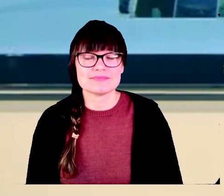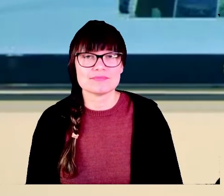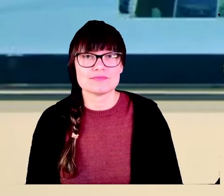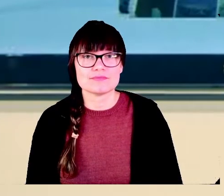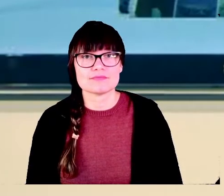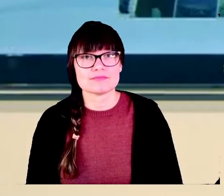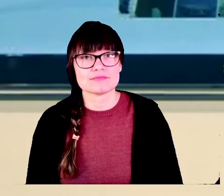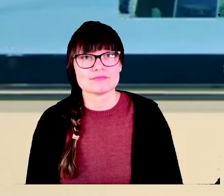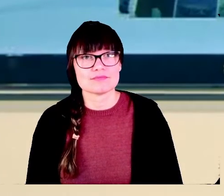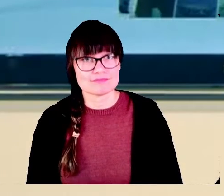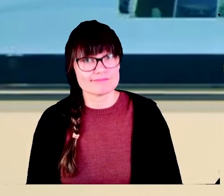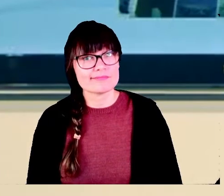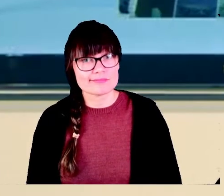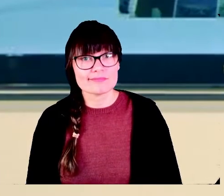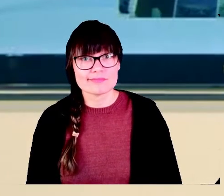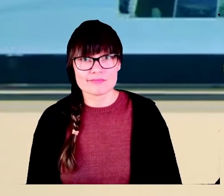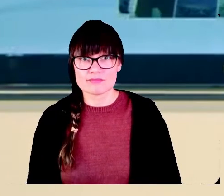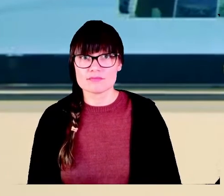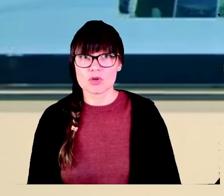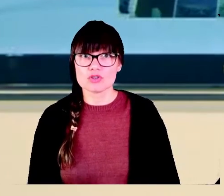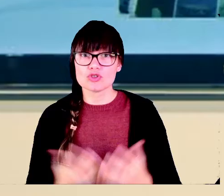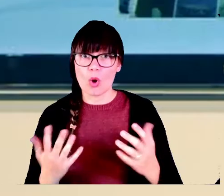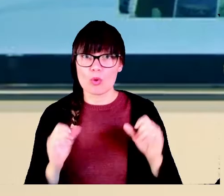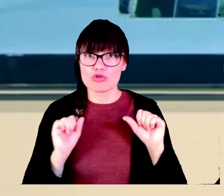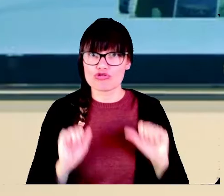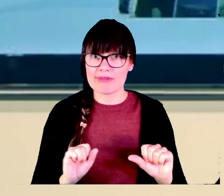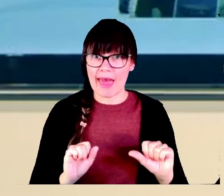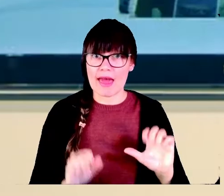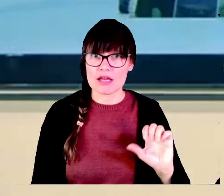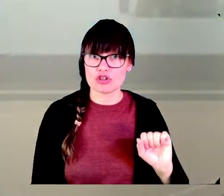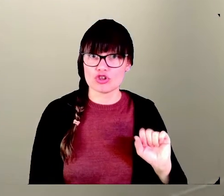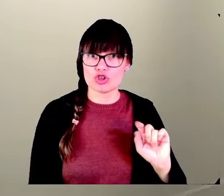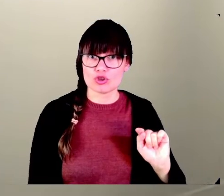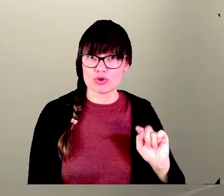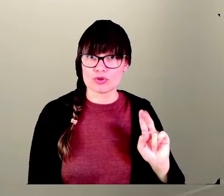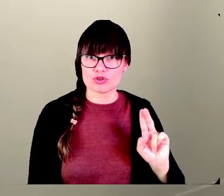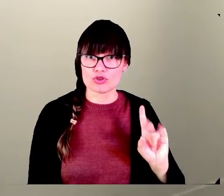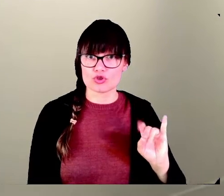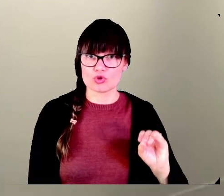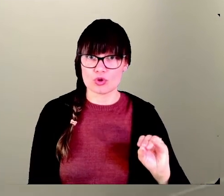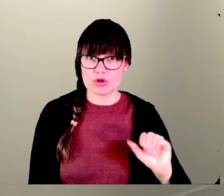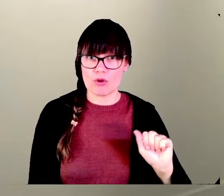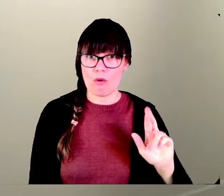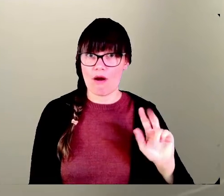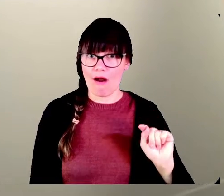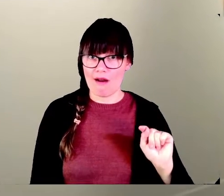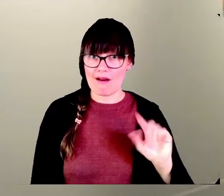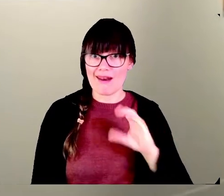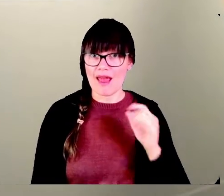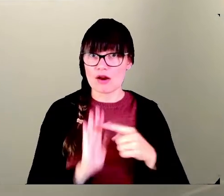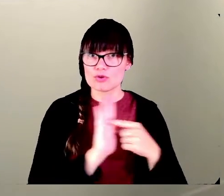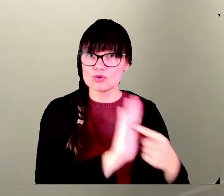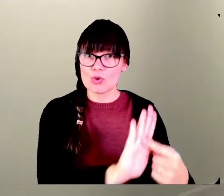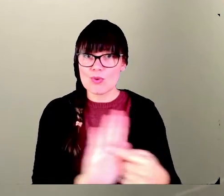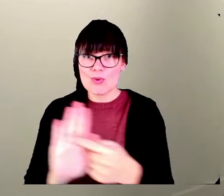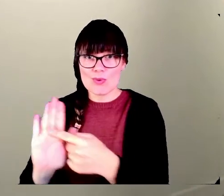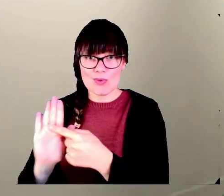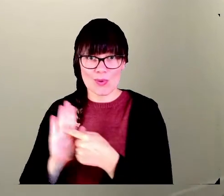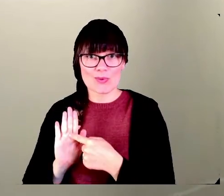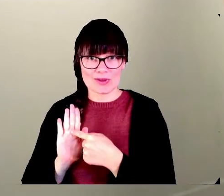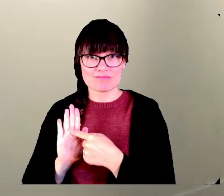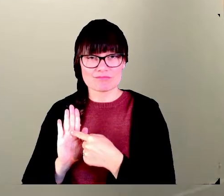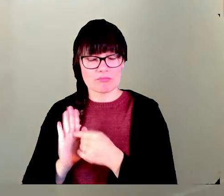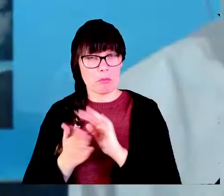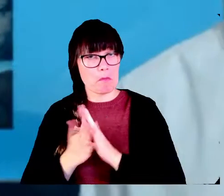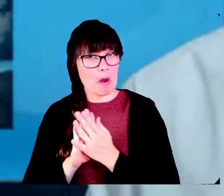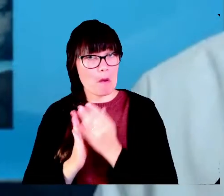Now, obviously, you can do studio art and you can put it on display, kind of like an art display. You can do that, and you can try to be an